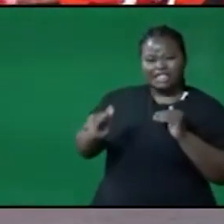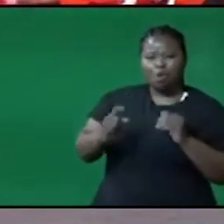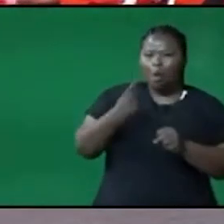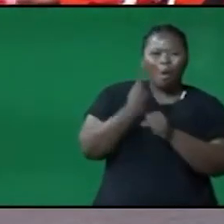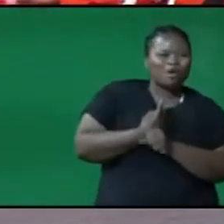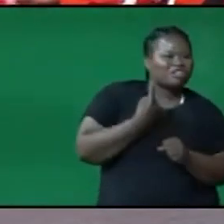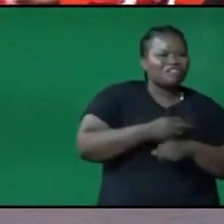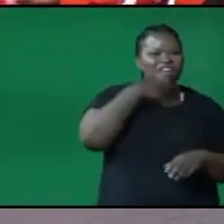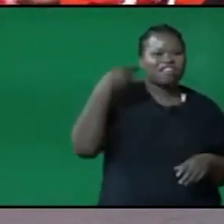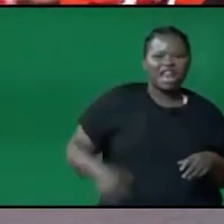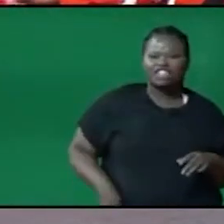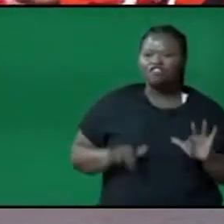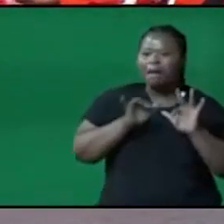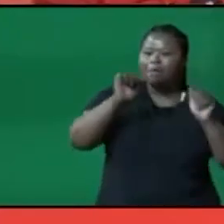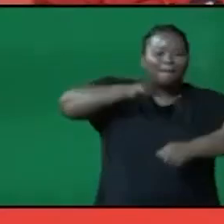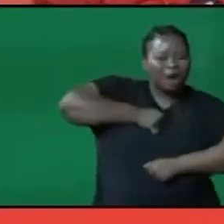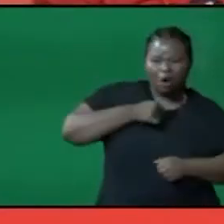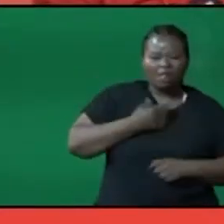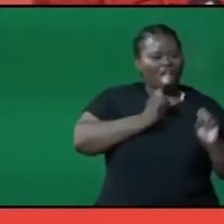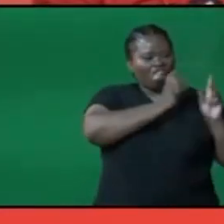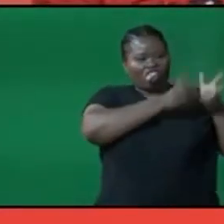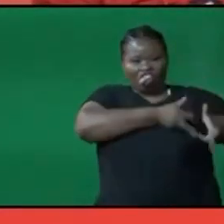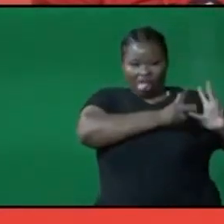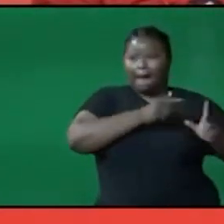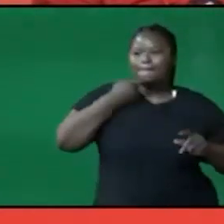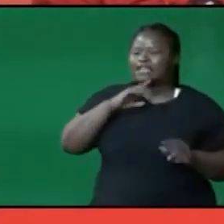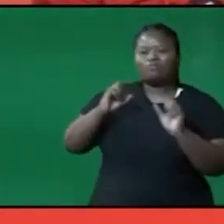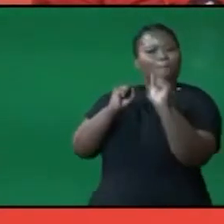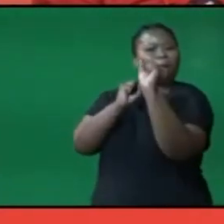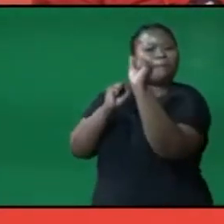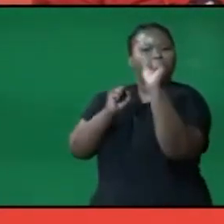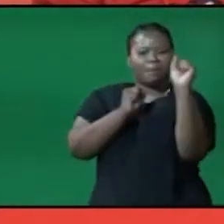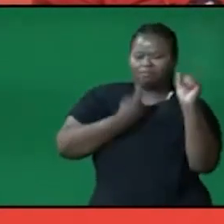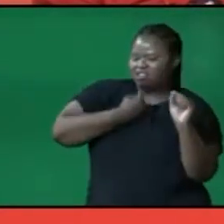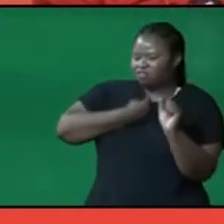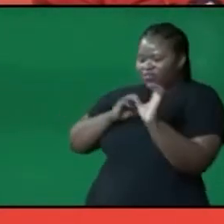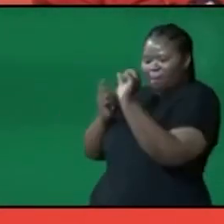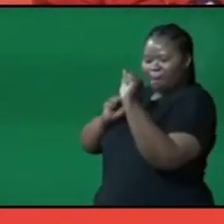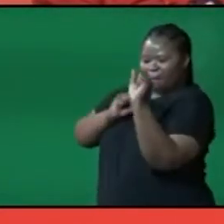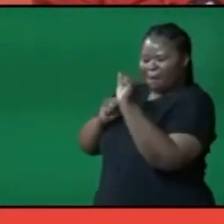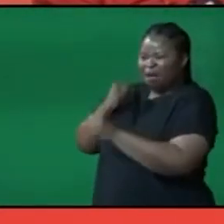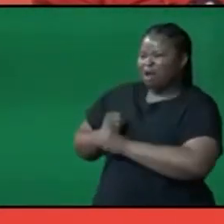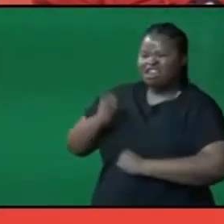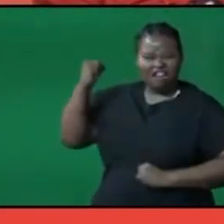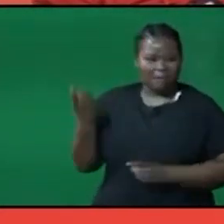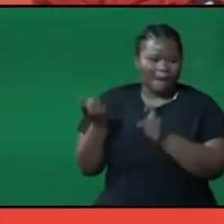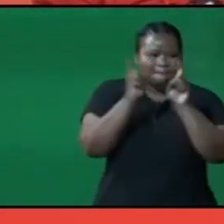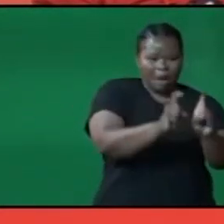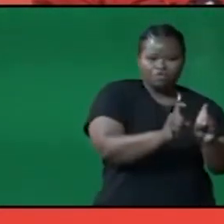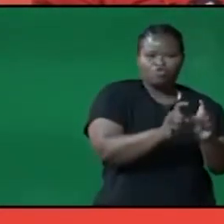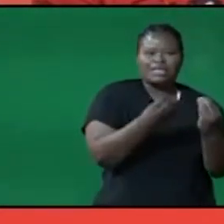daily realities of our people and are obsessed with talking amongst themselves but never going to our